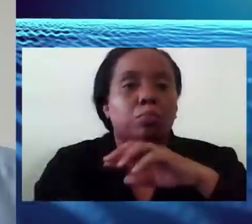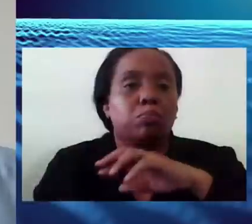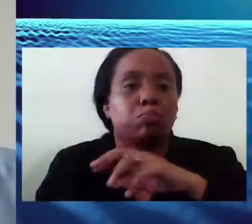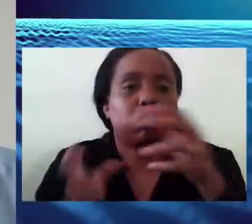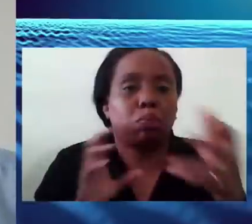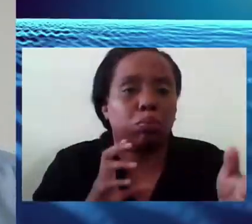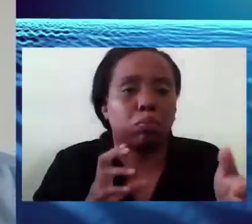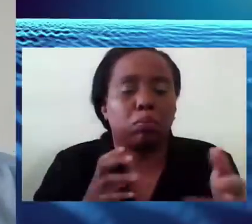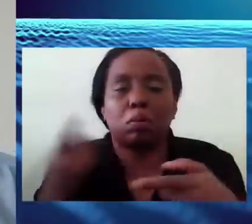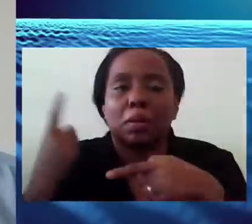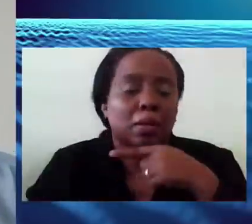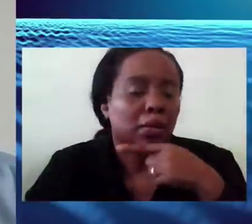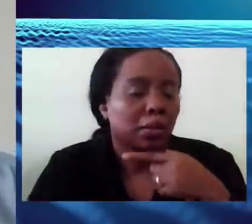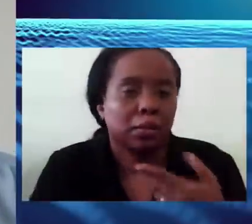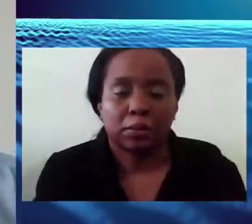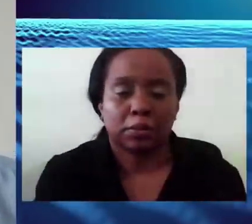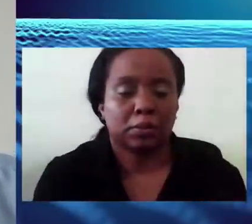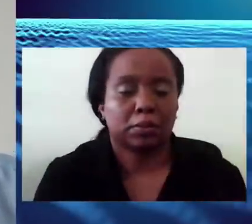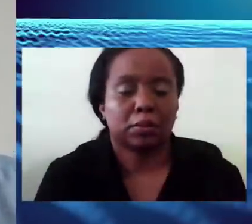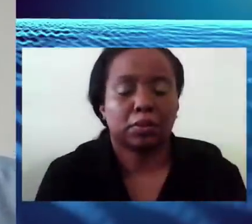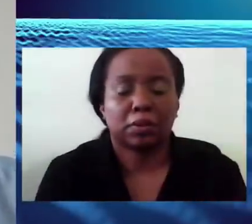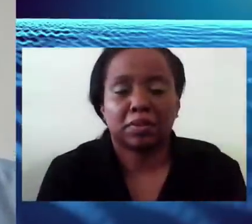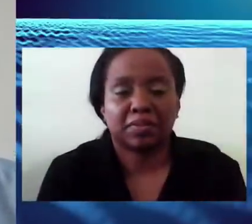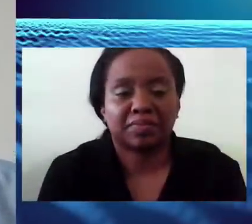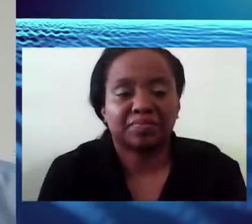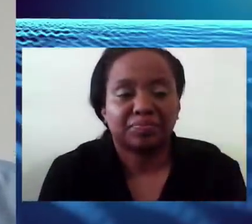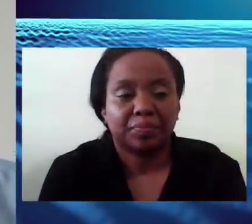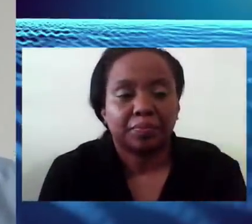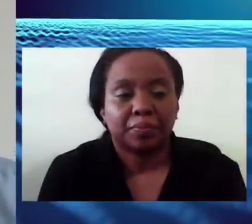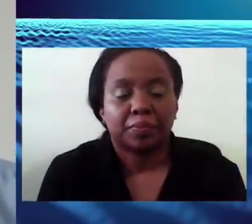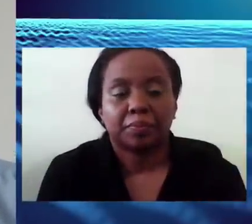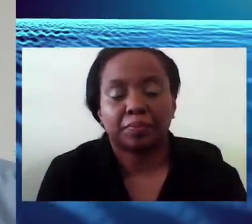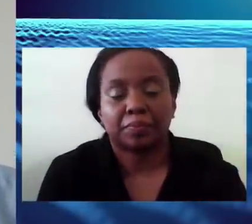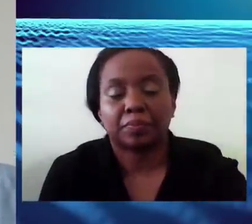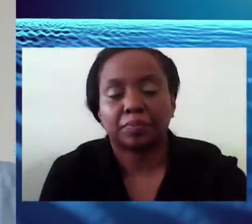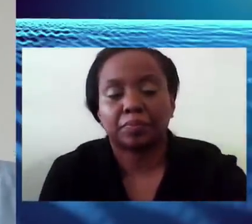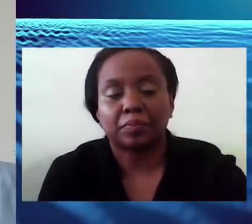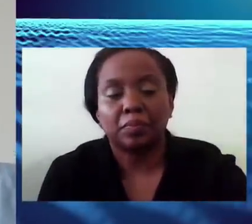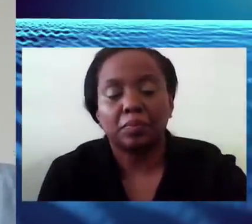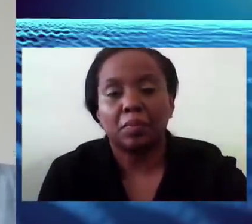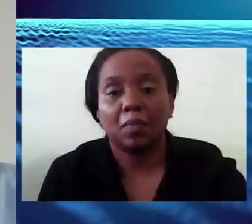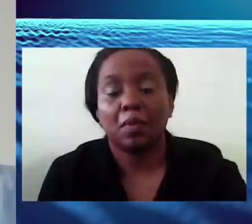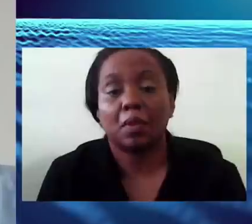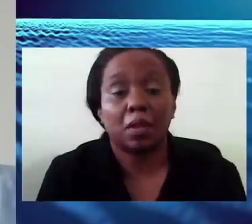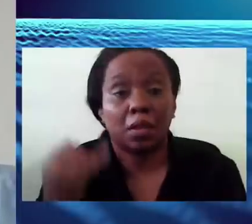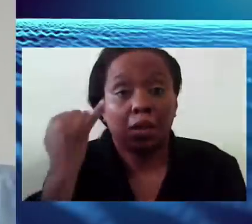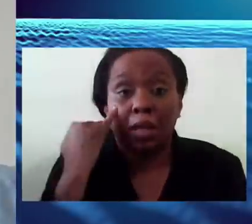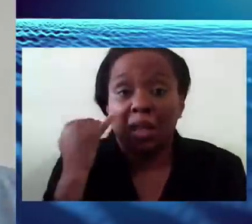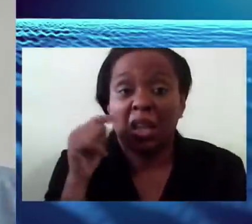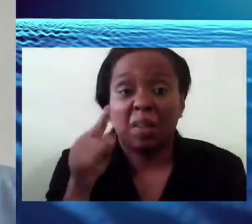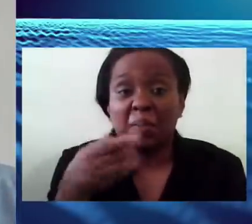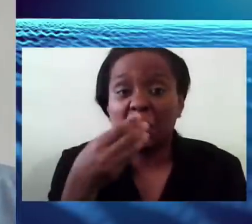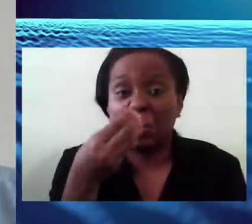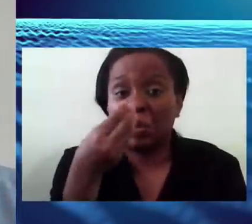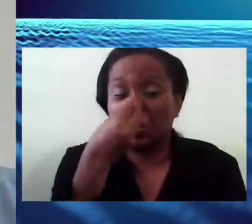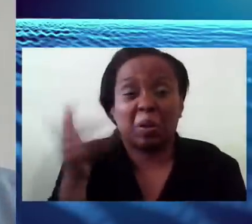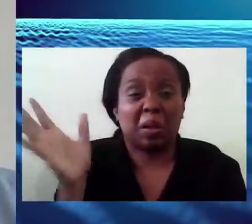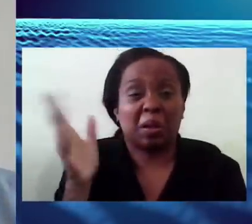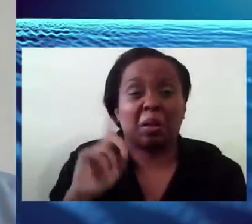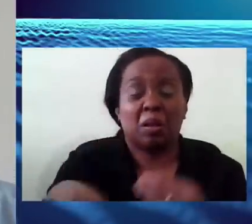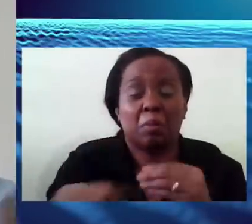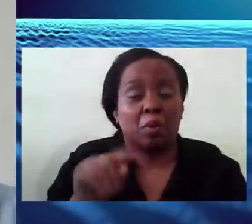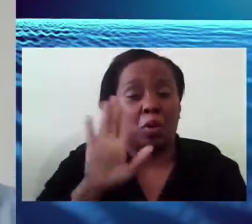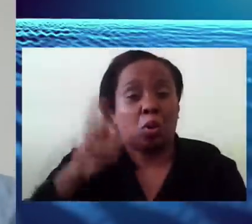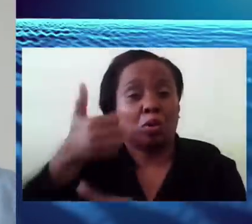to slip up. And even if you do not care about your own health and wellness and your